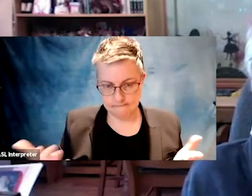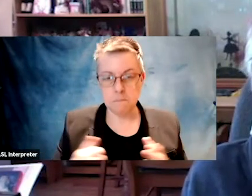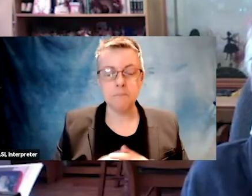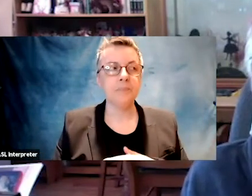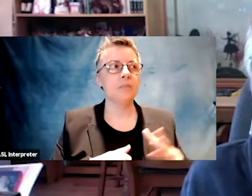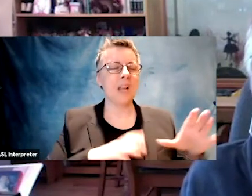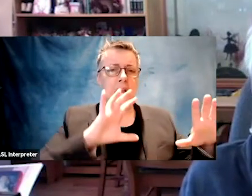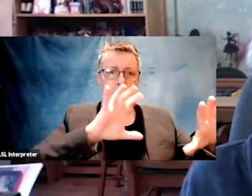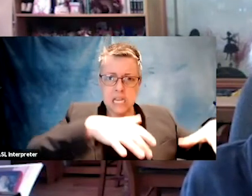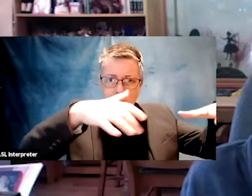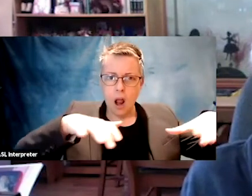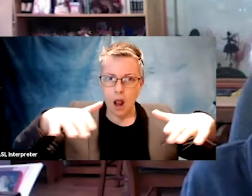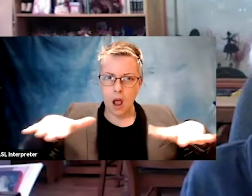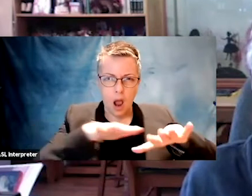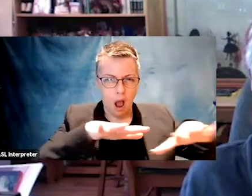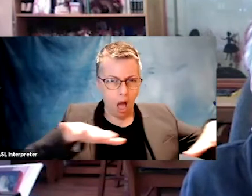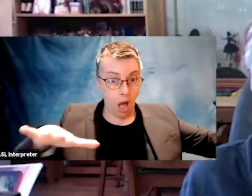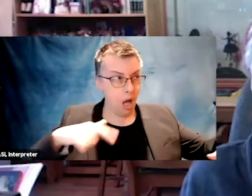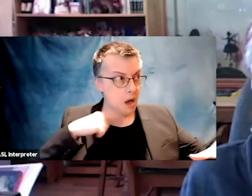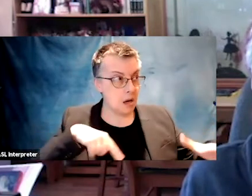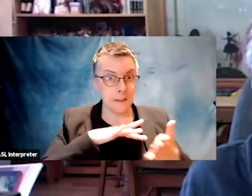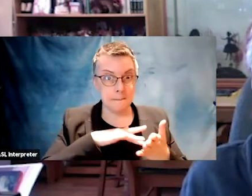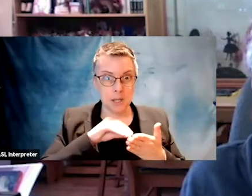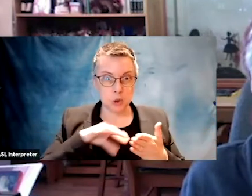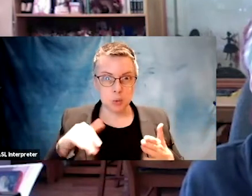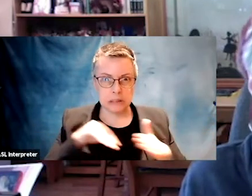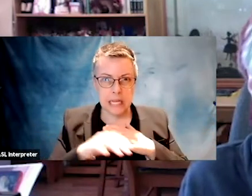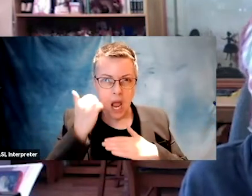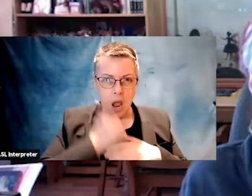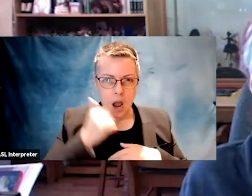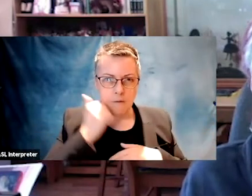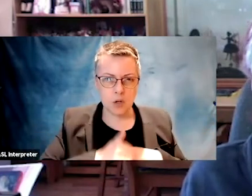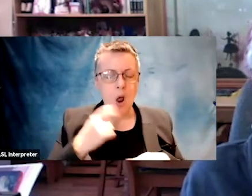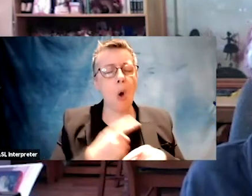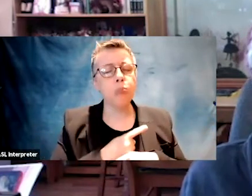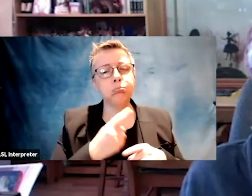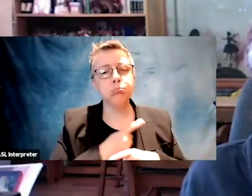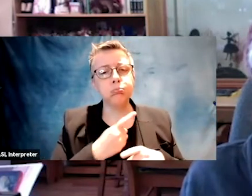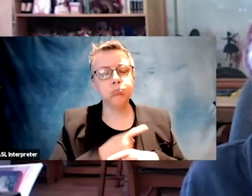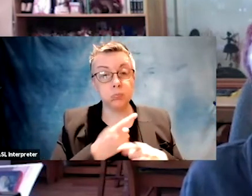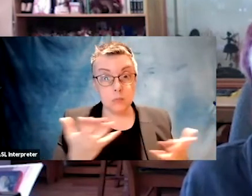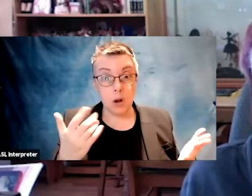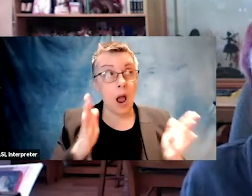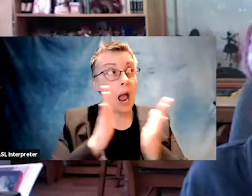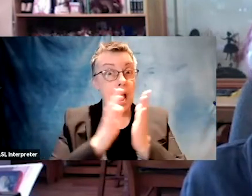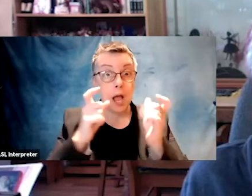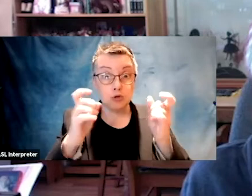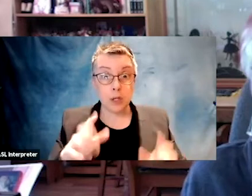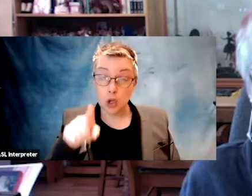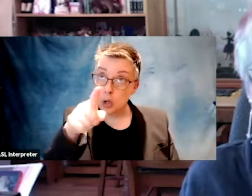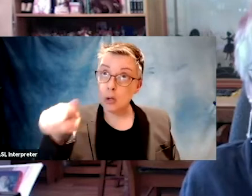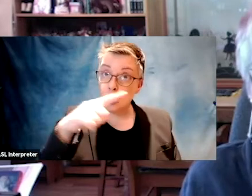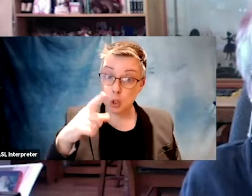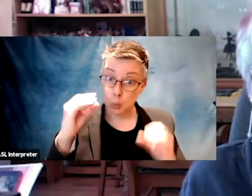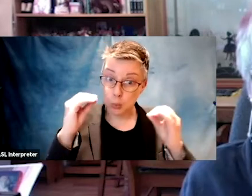And I thought, Oh my God, these, these med students are in here every day seeing this. And I asked the director, are they teaching